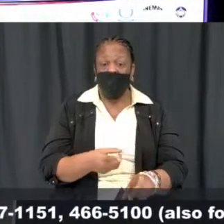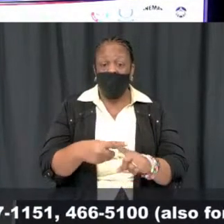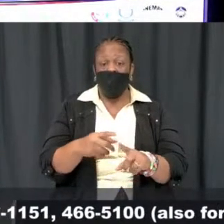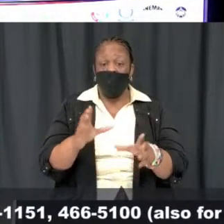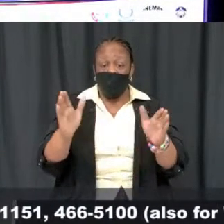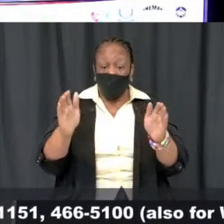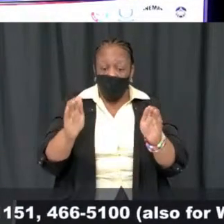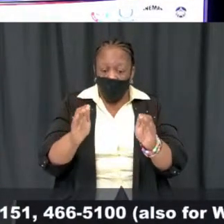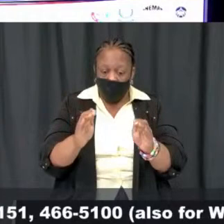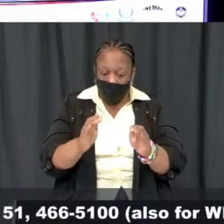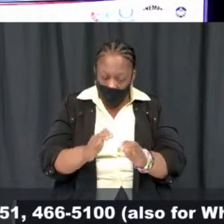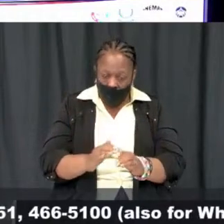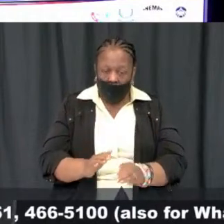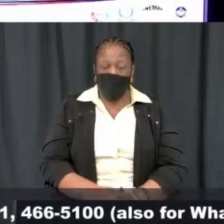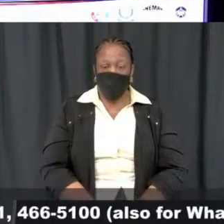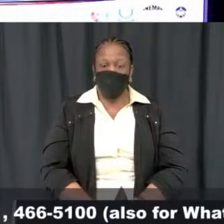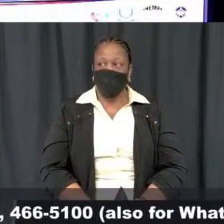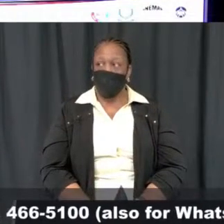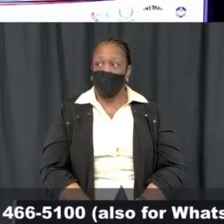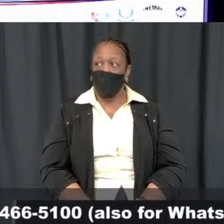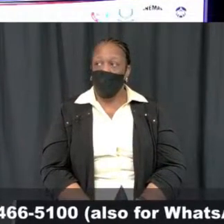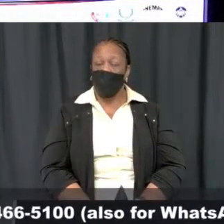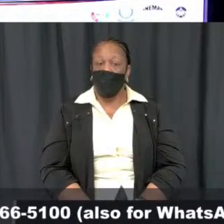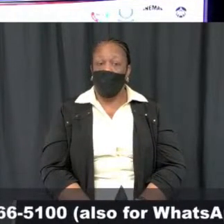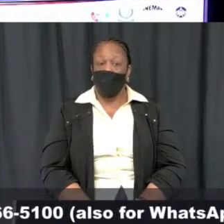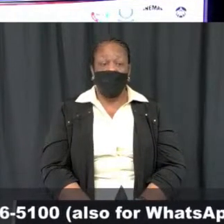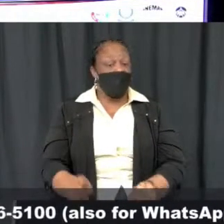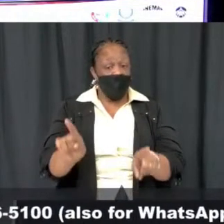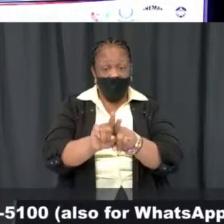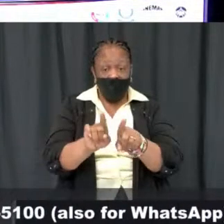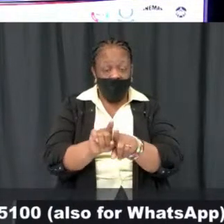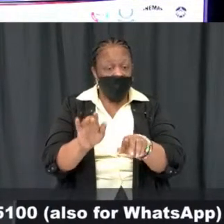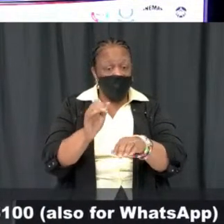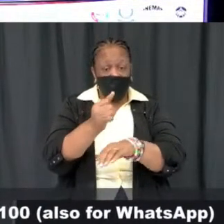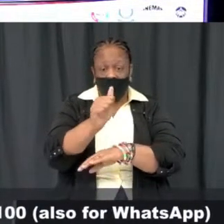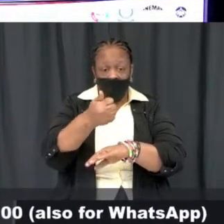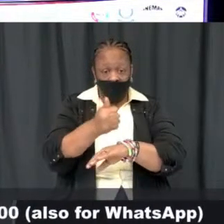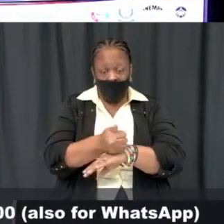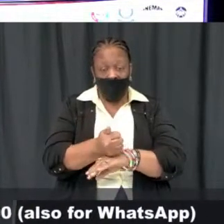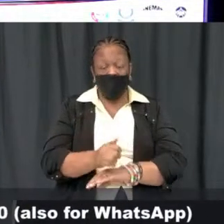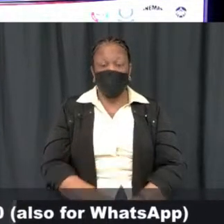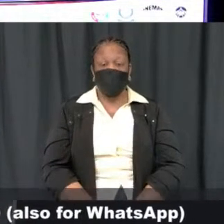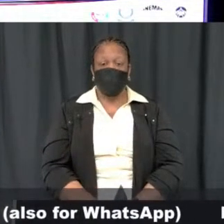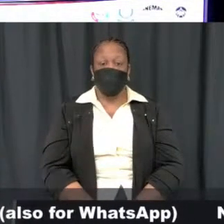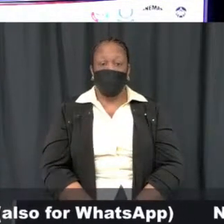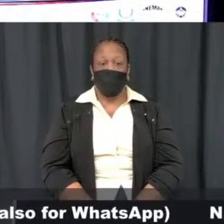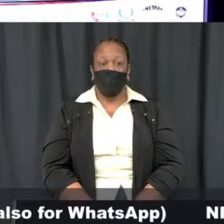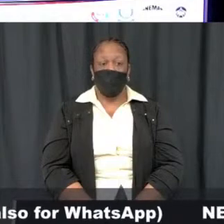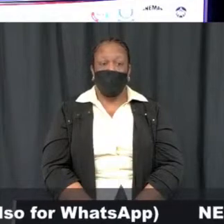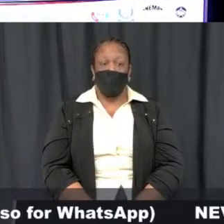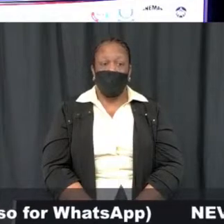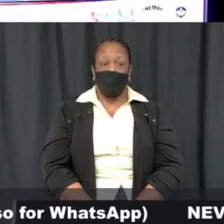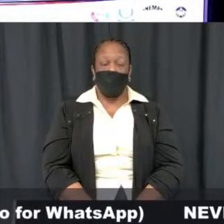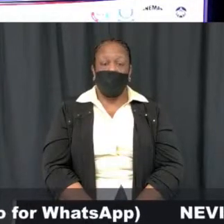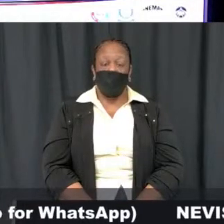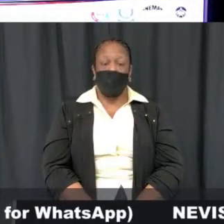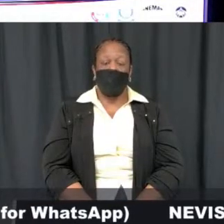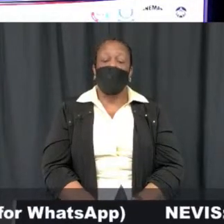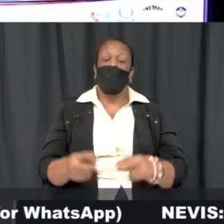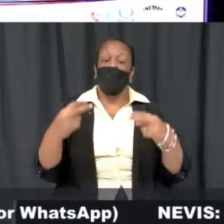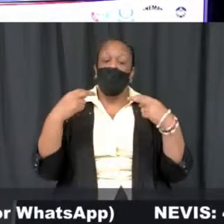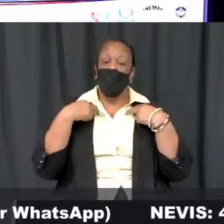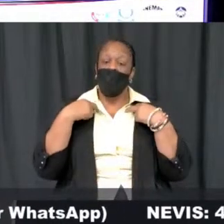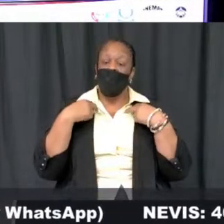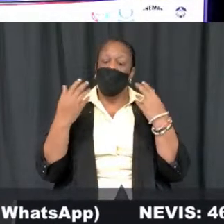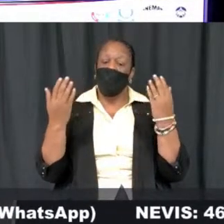over 6 months, almost to a year, to bring this under control. And we are poised to bring this particular